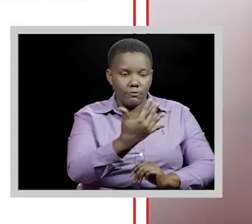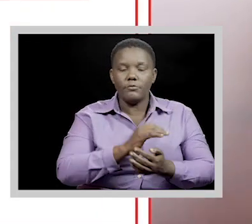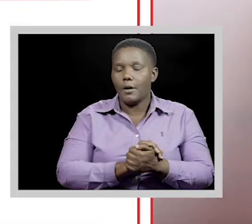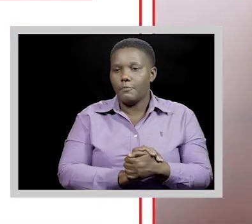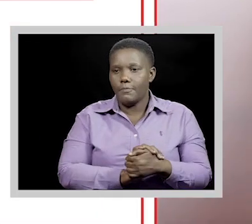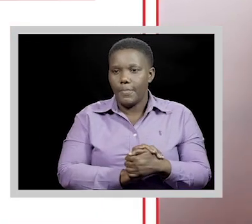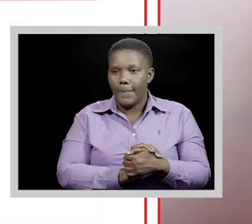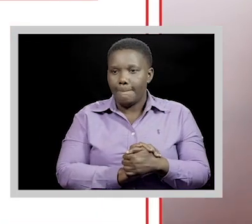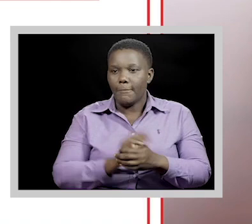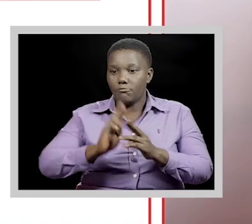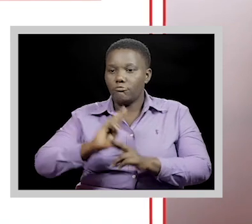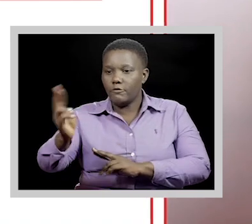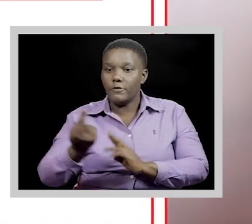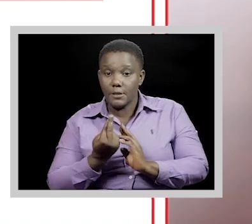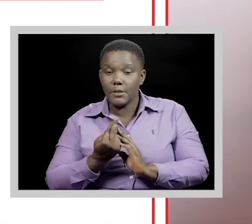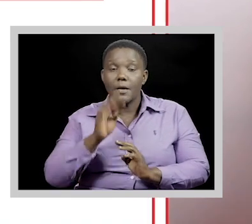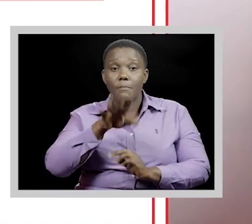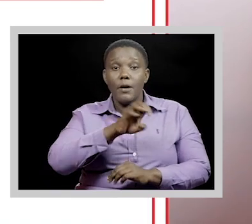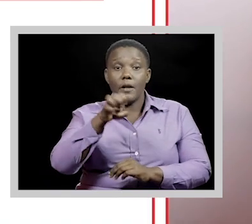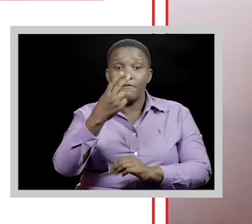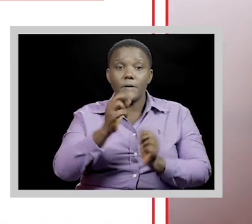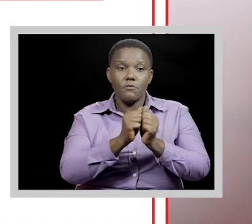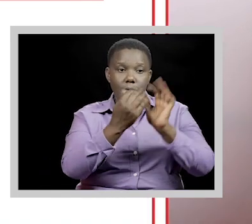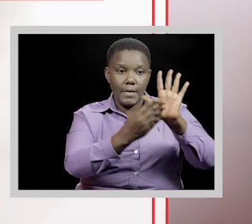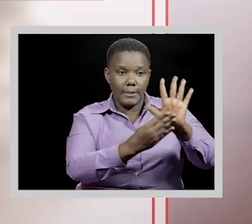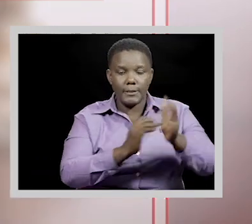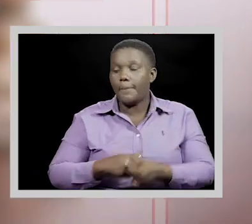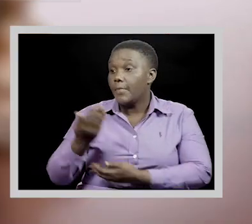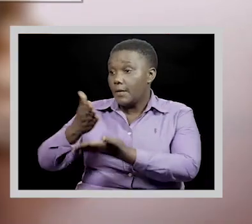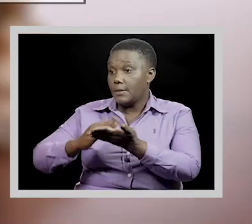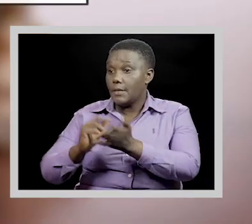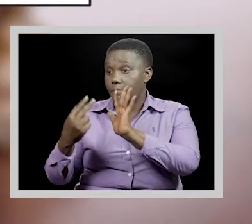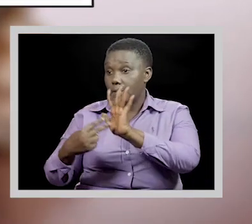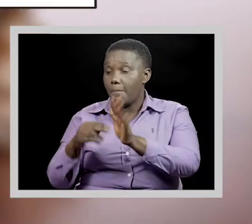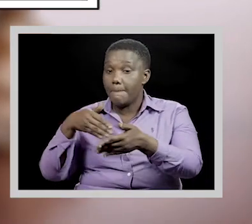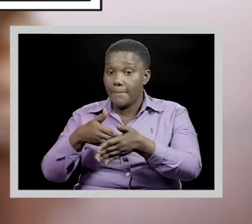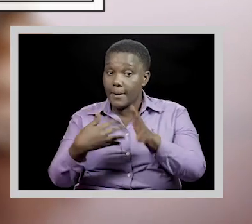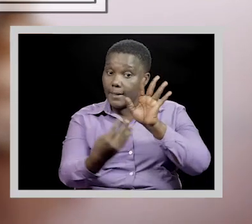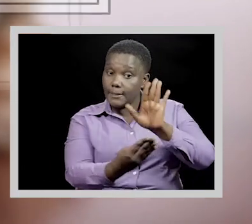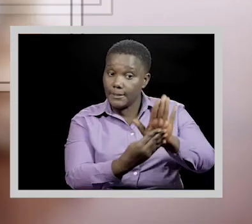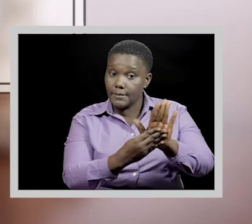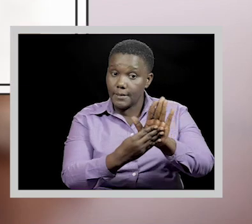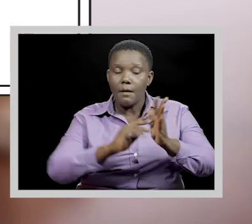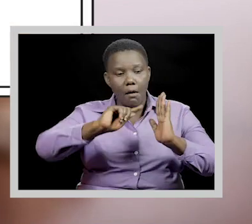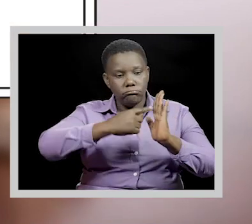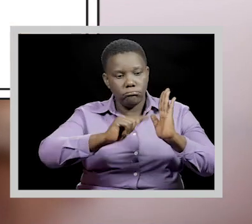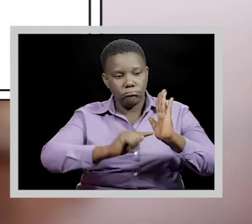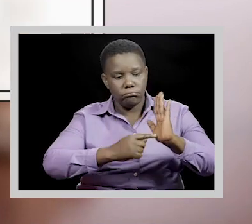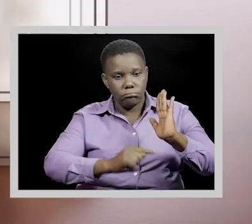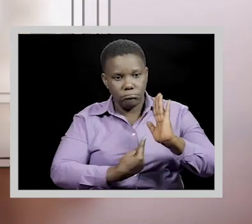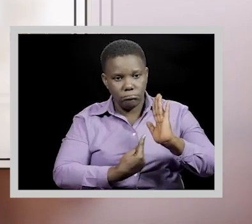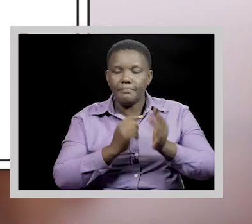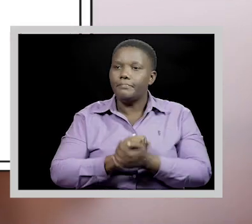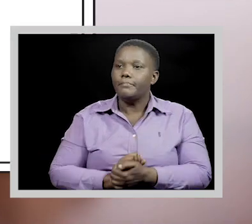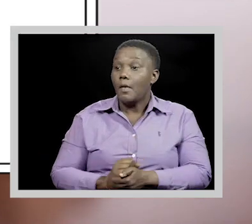of the Child Act, Cap 13, Revised Edition of 2019, and Part 7 up to 9 of the Juvenile